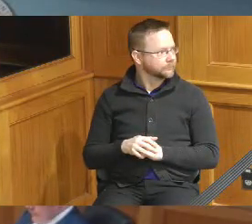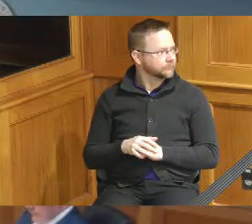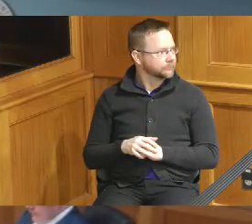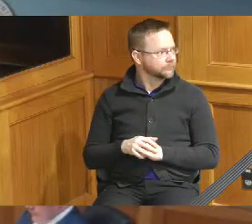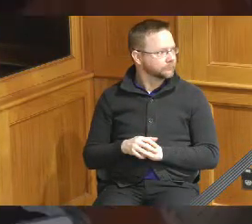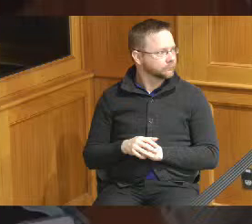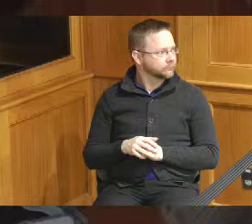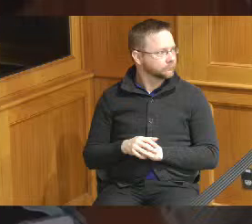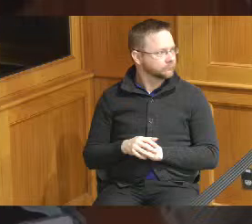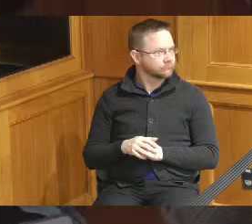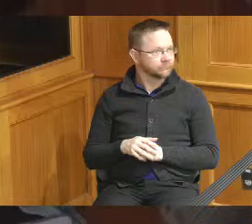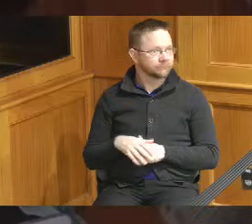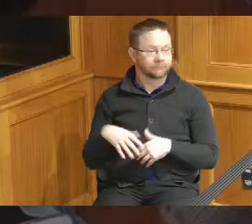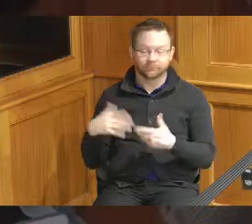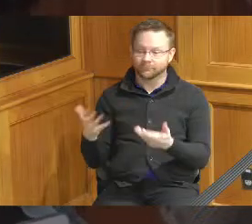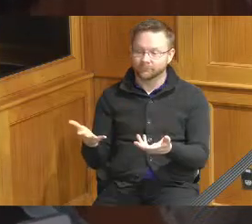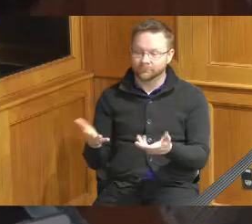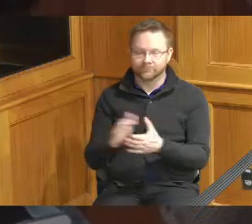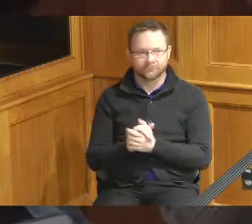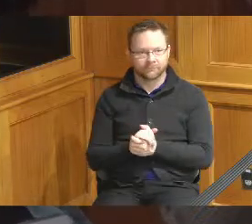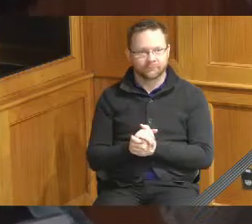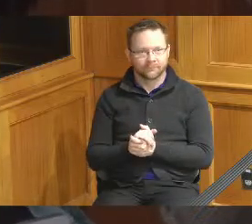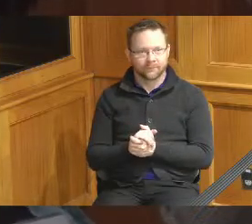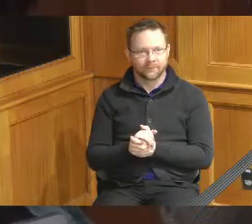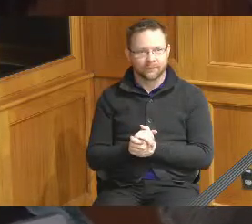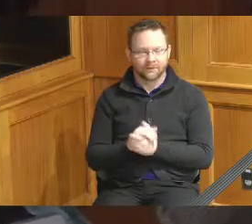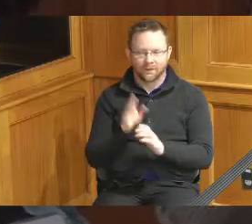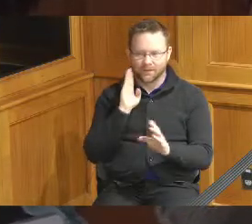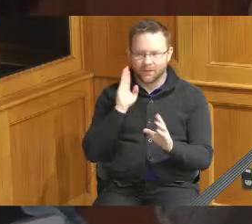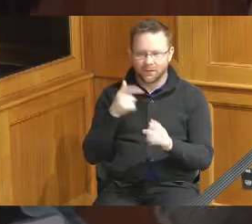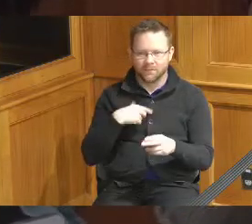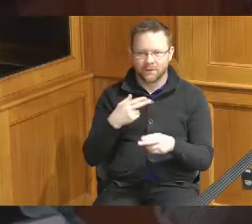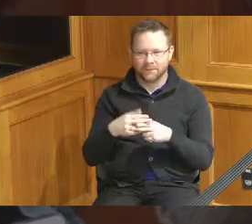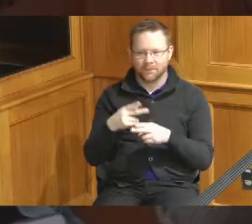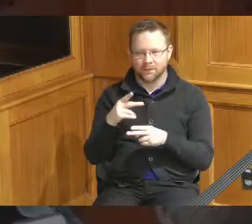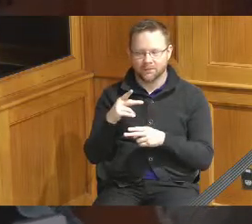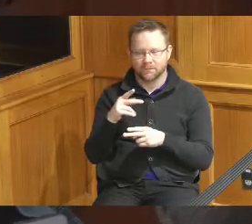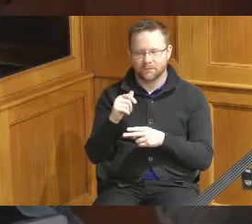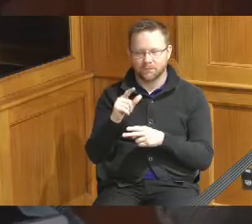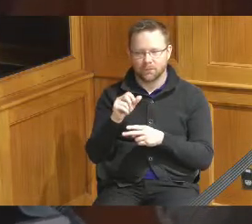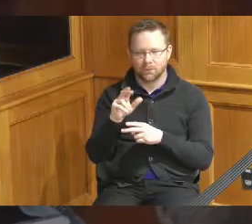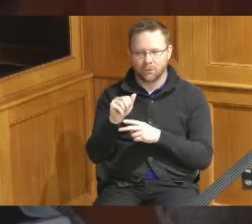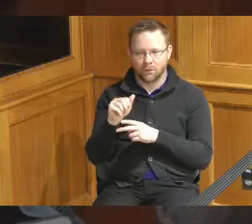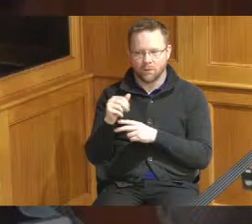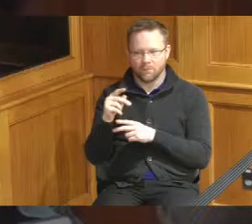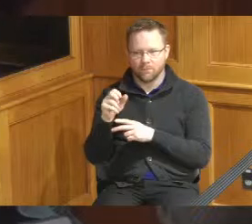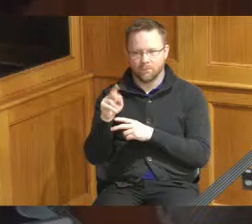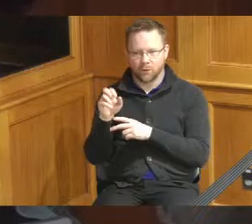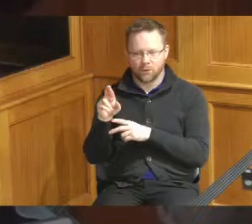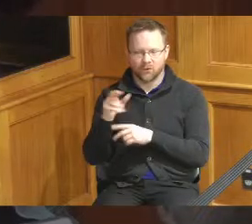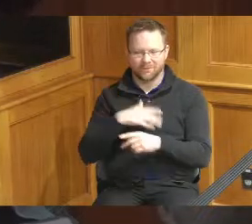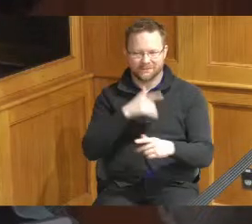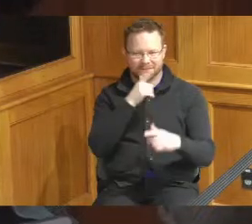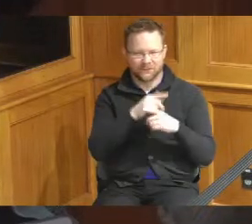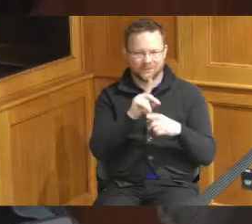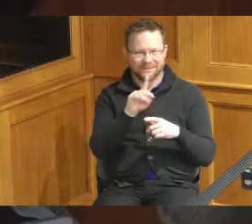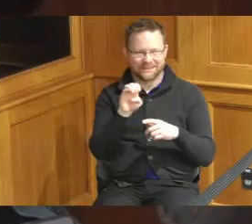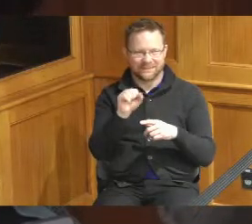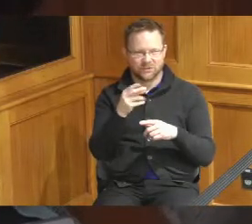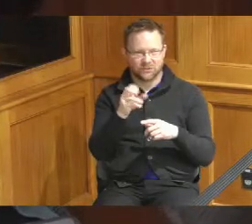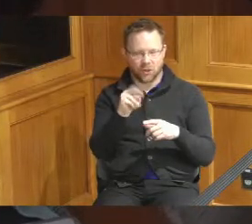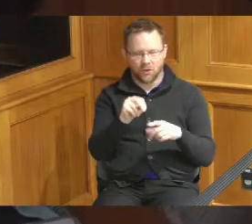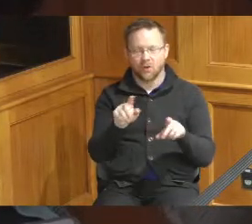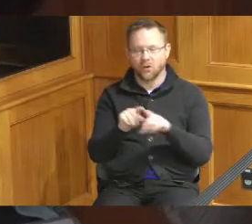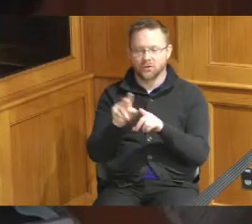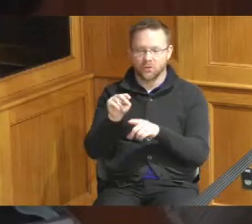Okay. Yeah. Hello, my name is Pilar Parker. I am the sister of Deshaun Parker along with